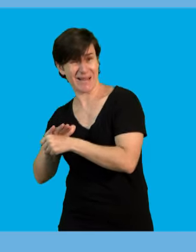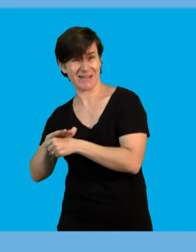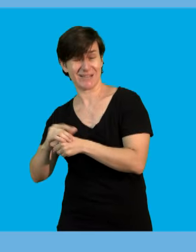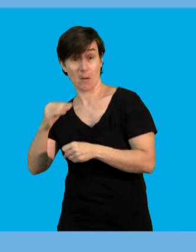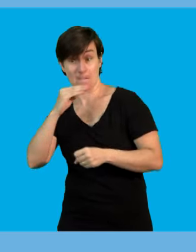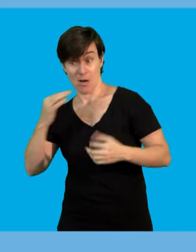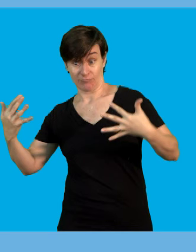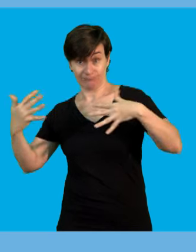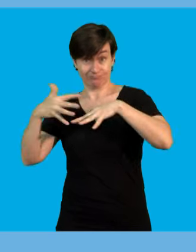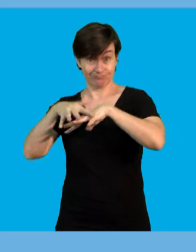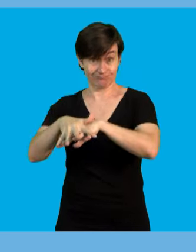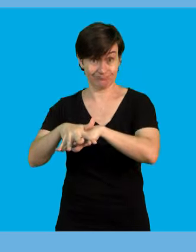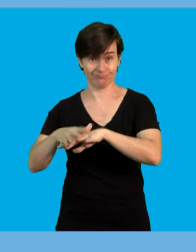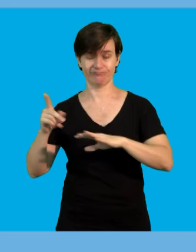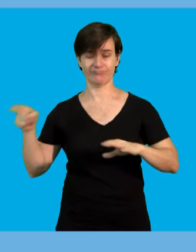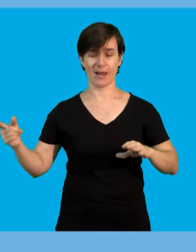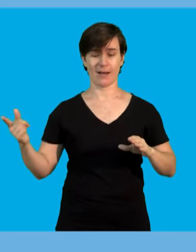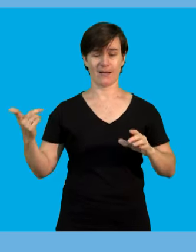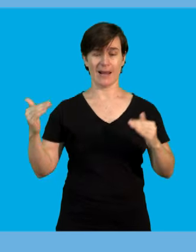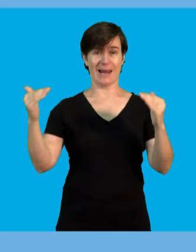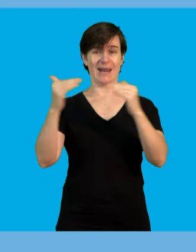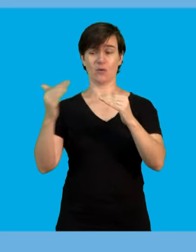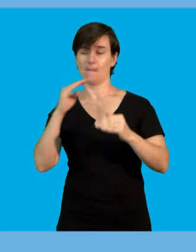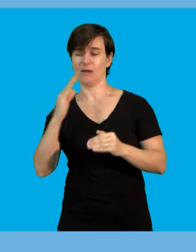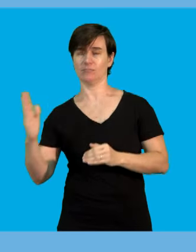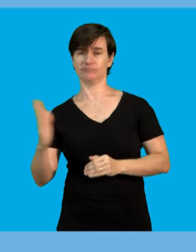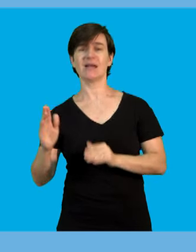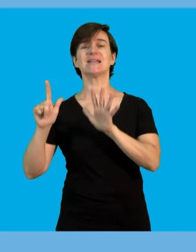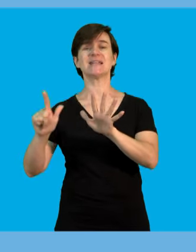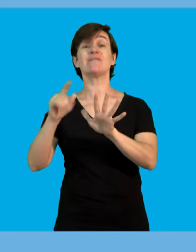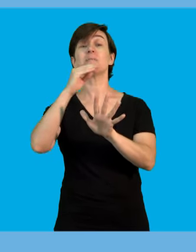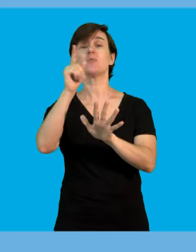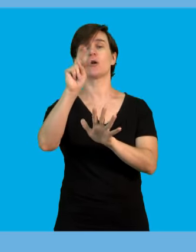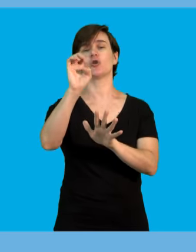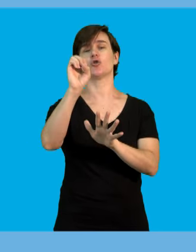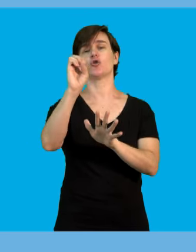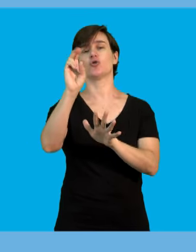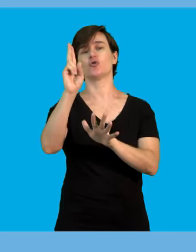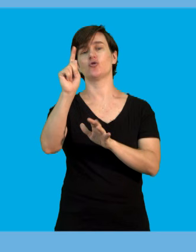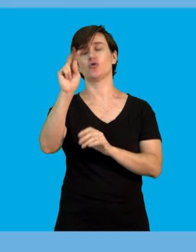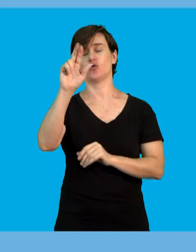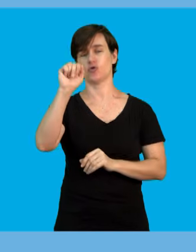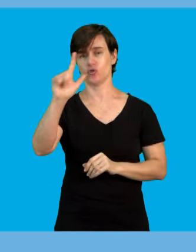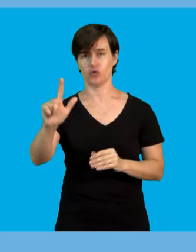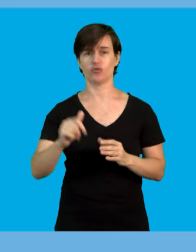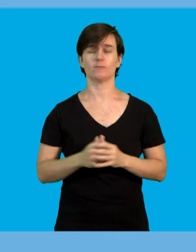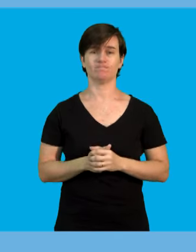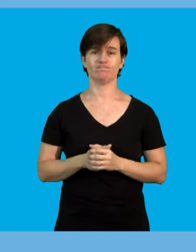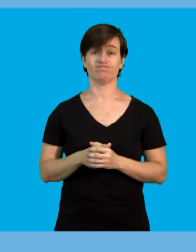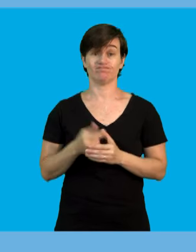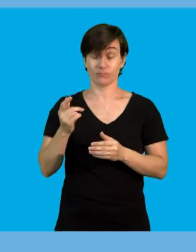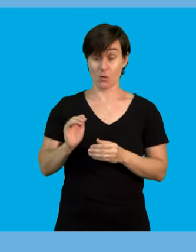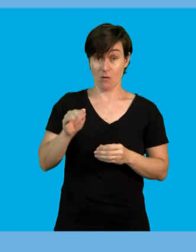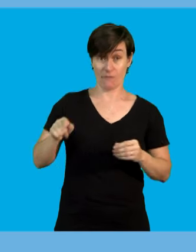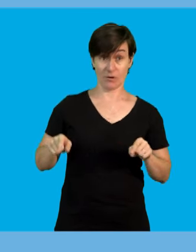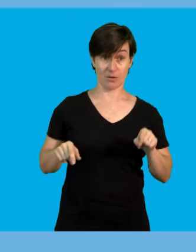form a neutral substance because their pH, they are almost relatively comparable to each other. Now, the product of